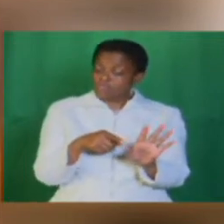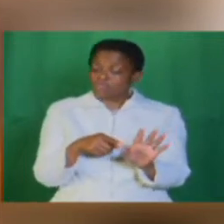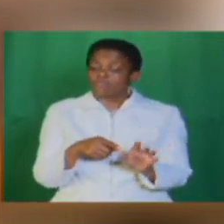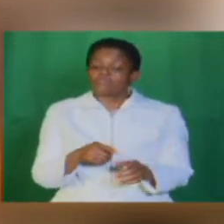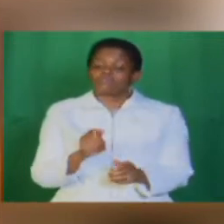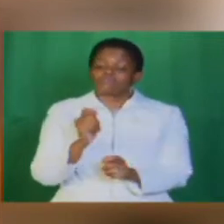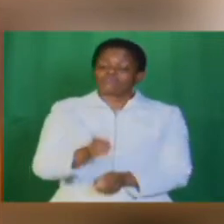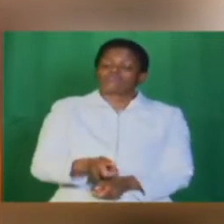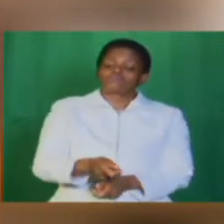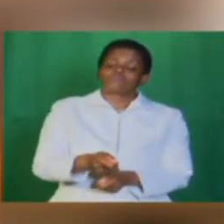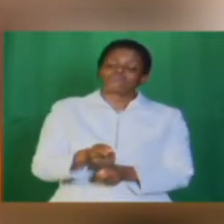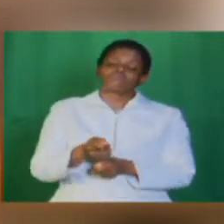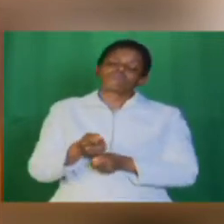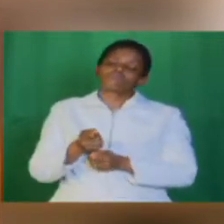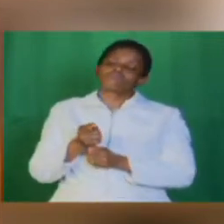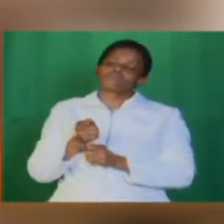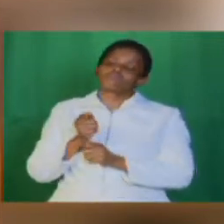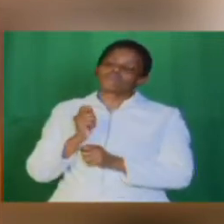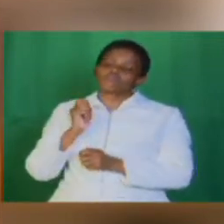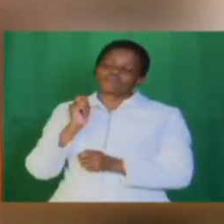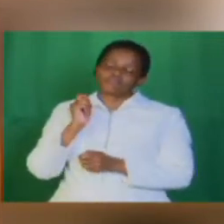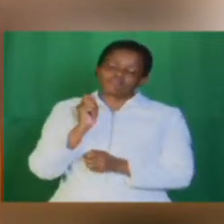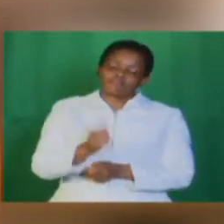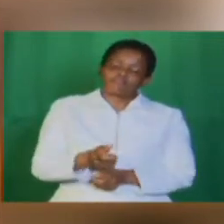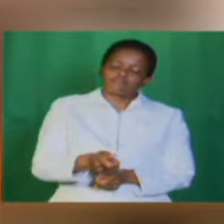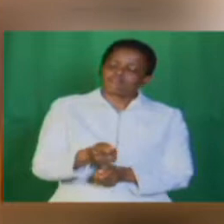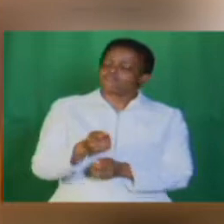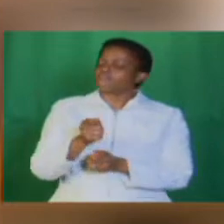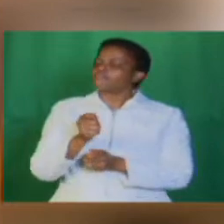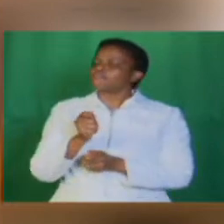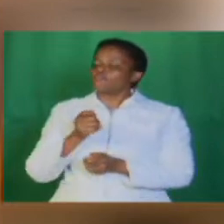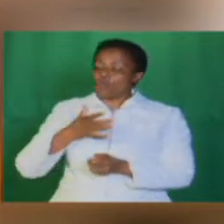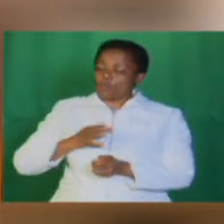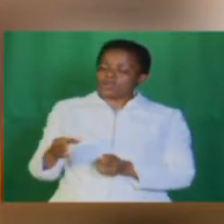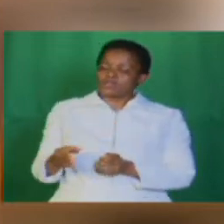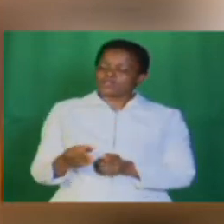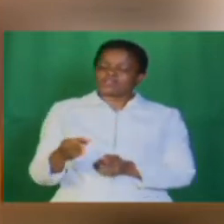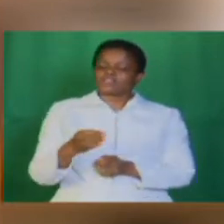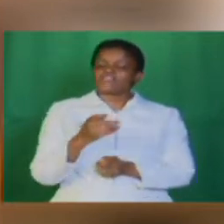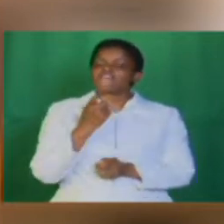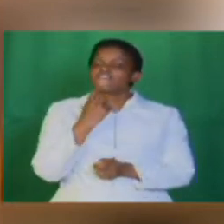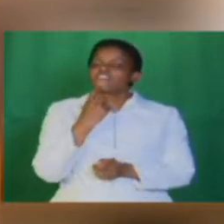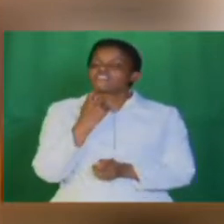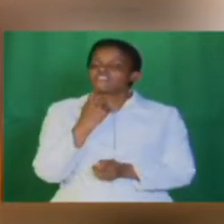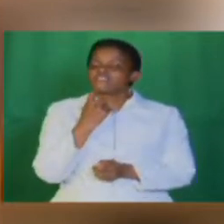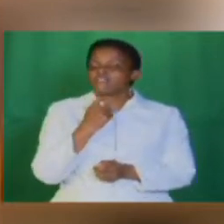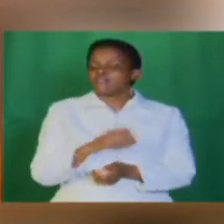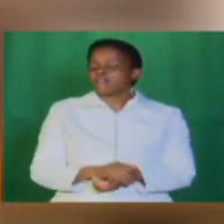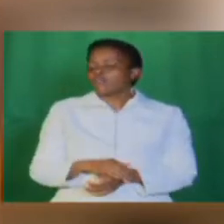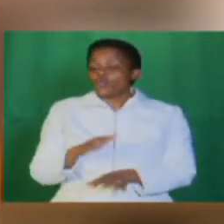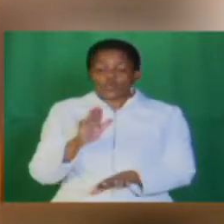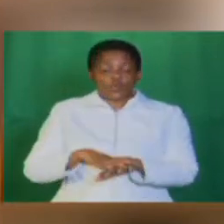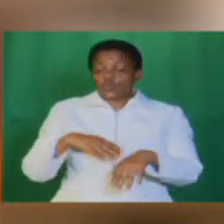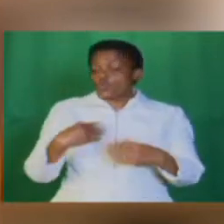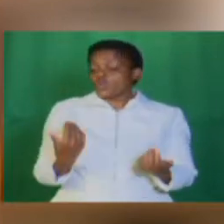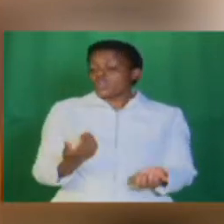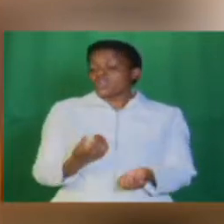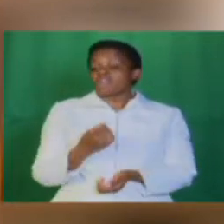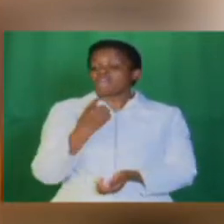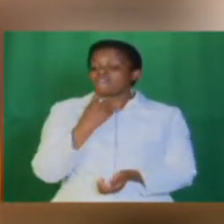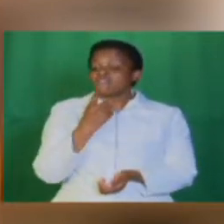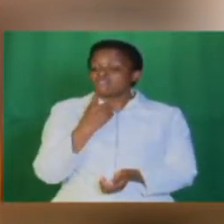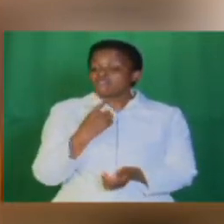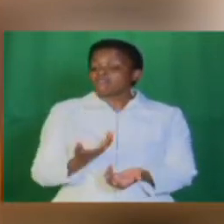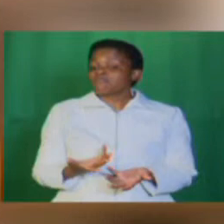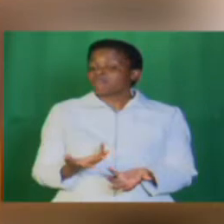story that they had been fishing for the whole blessed night and caught no fish. And it was